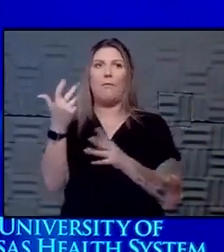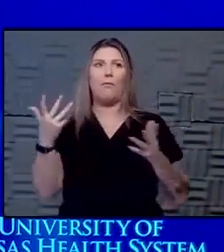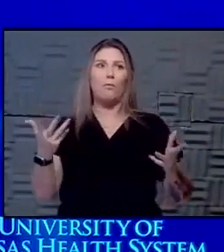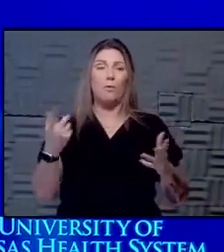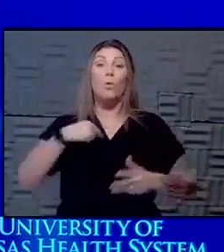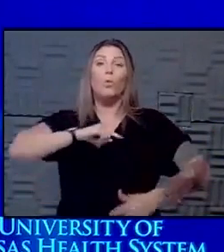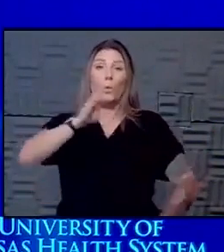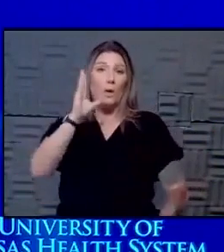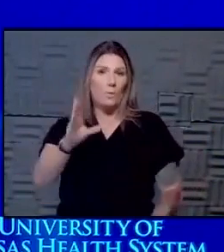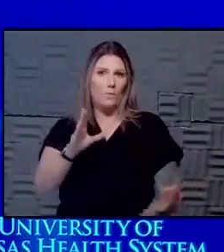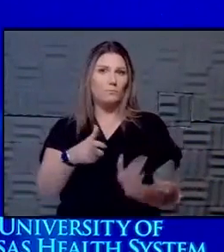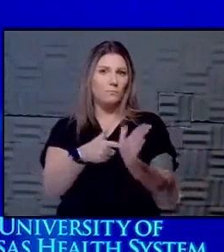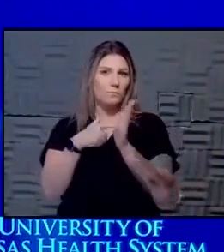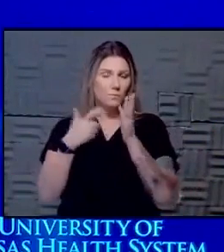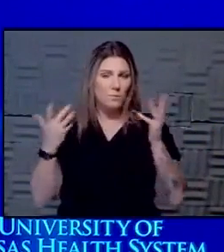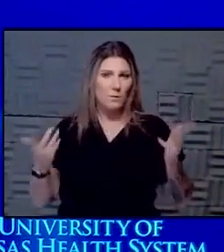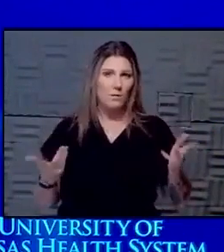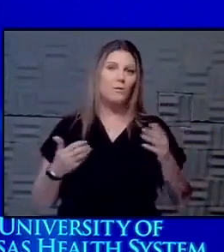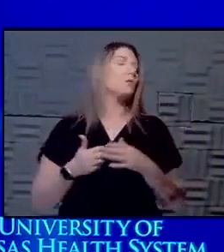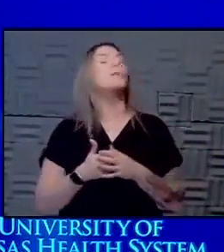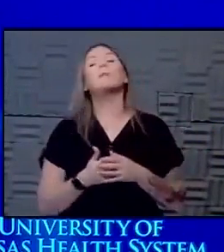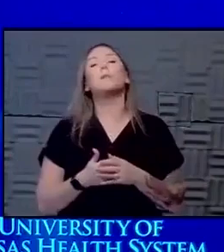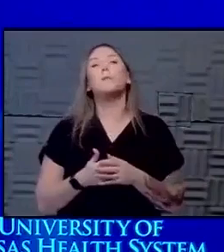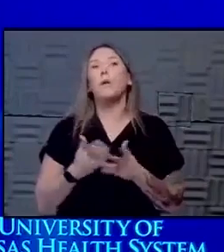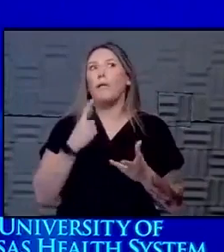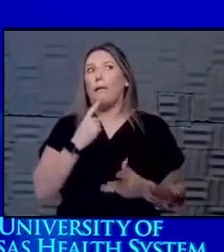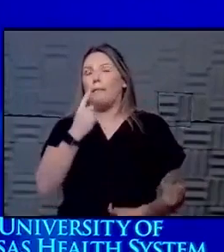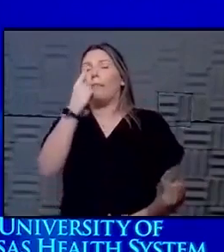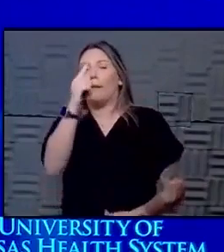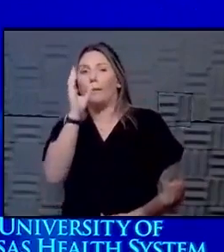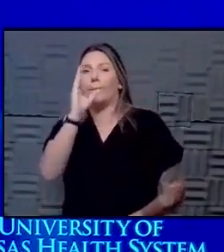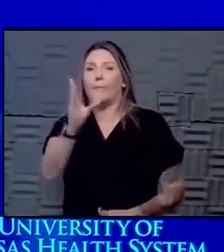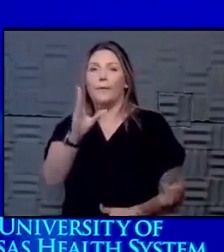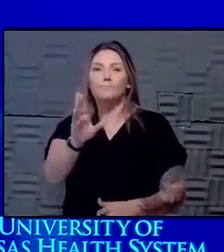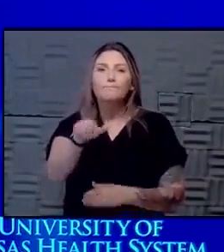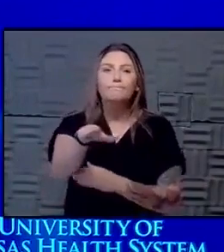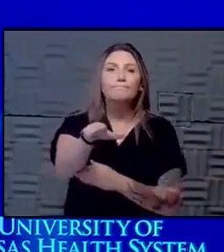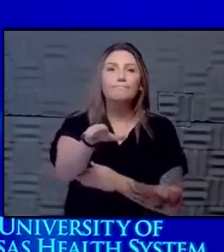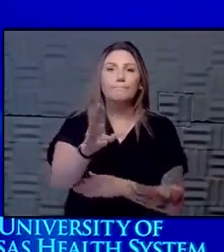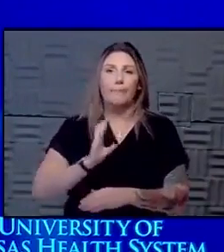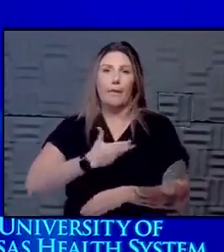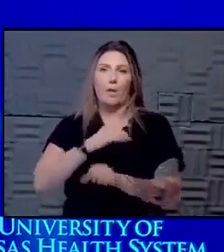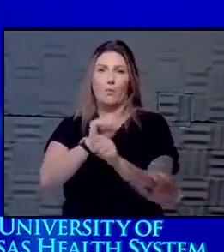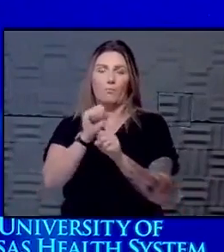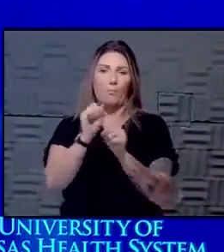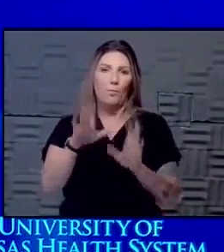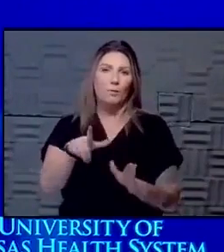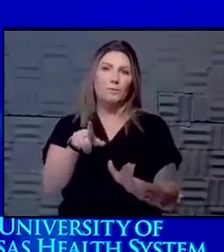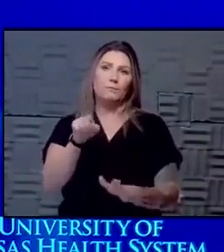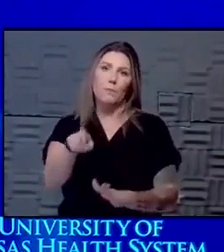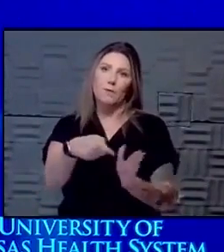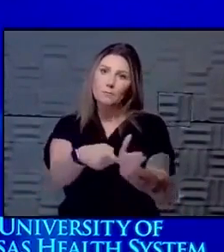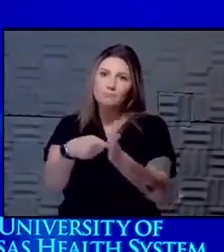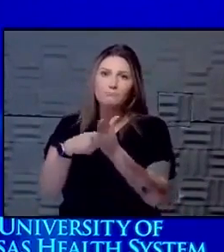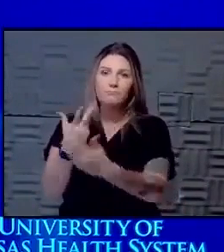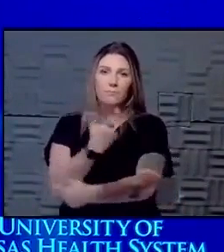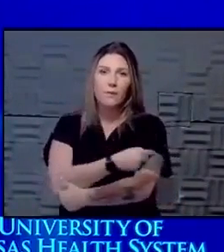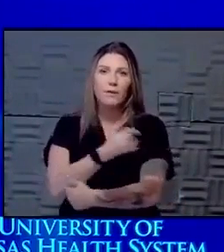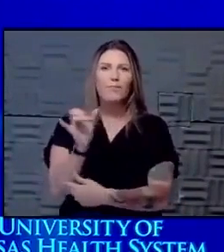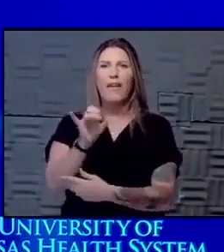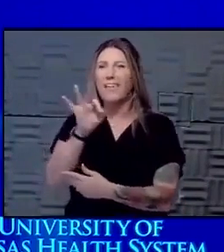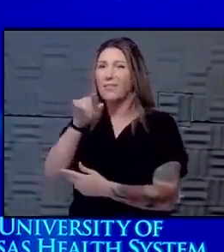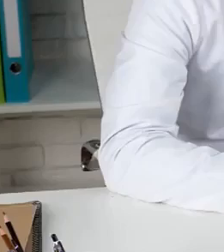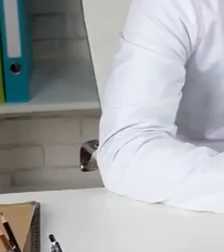and I know we will, I think we'll at least likely will, that we'll be saying, hey, our employees need to be vaccinated, just like we